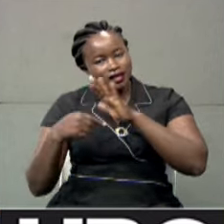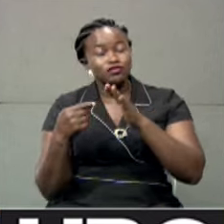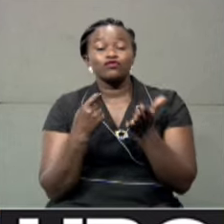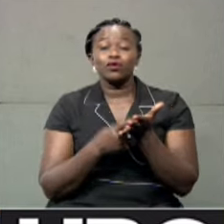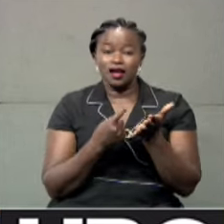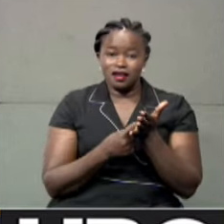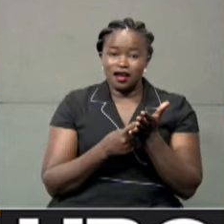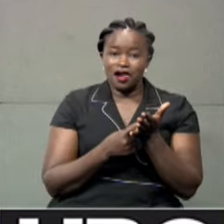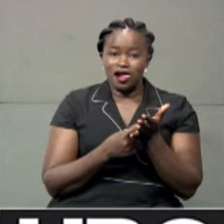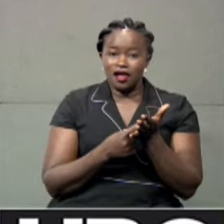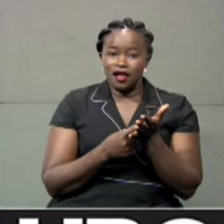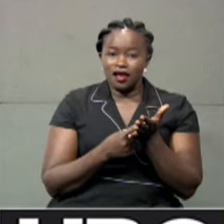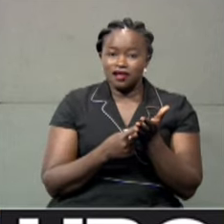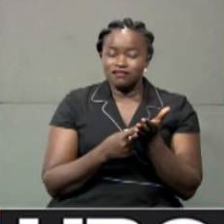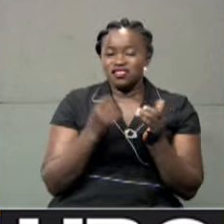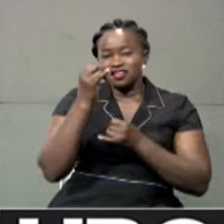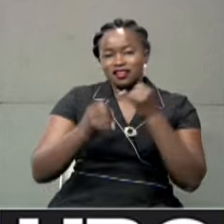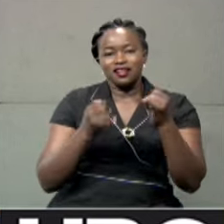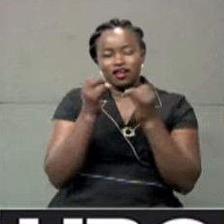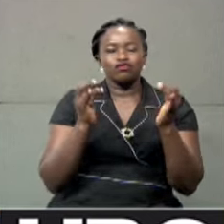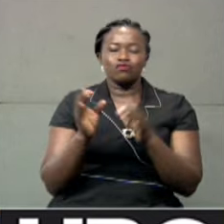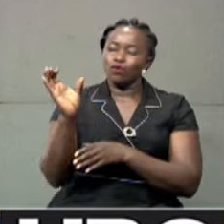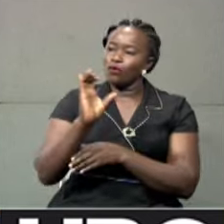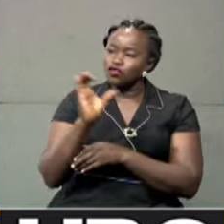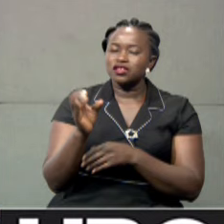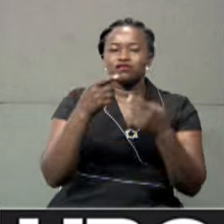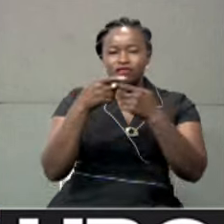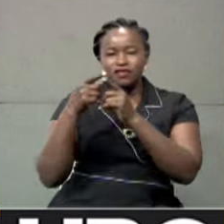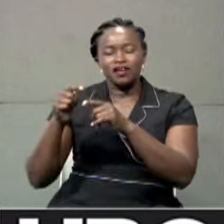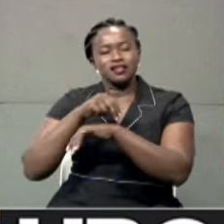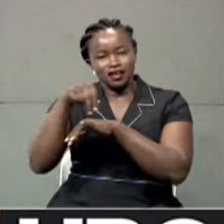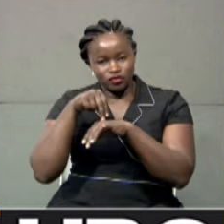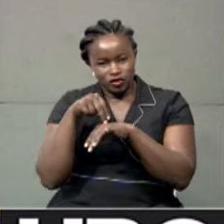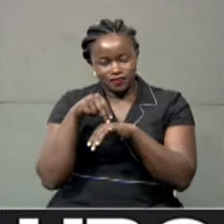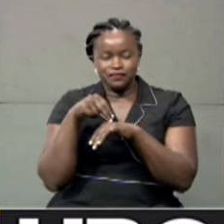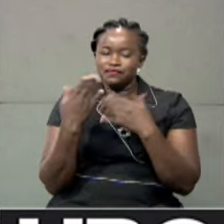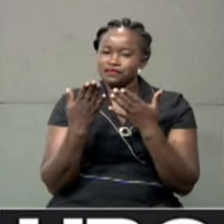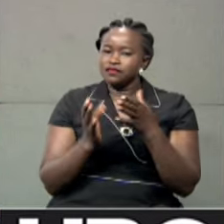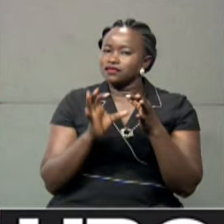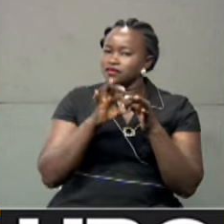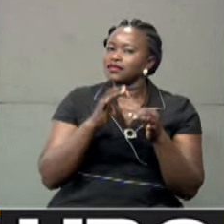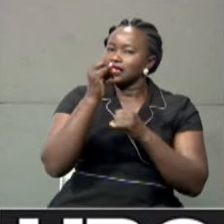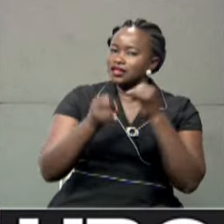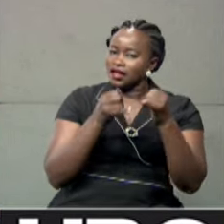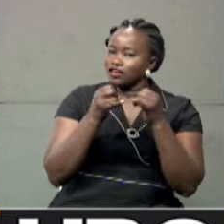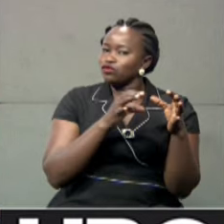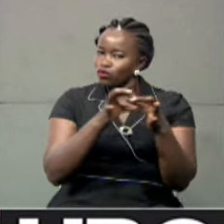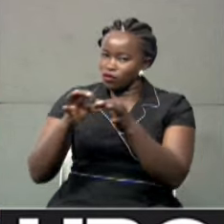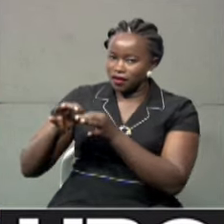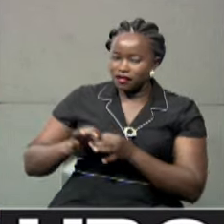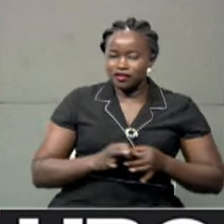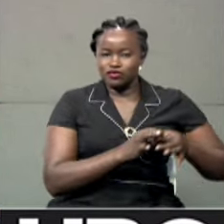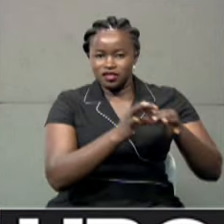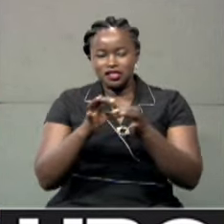among international community of the nations in as far as the international cooperation